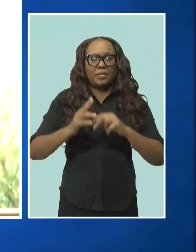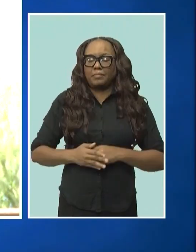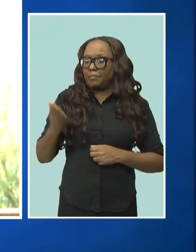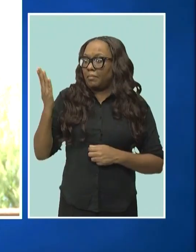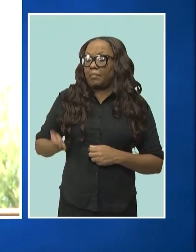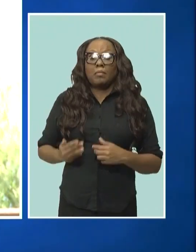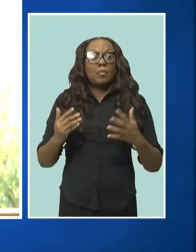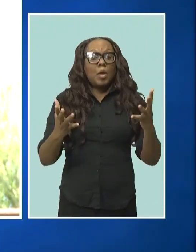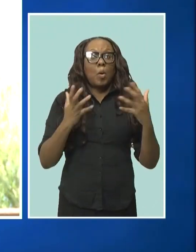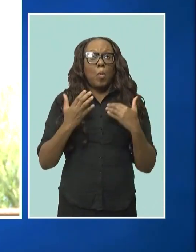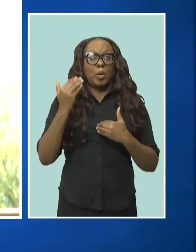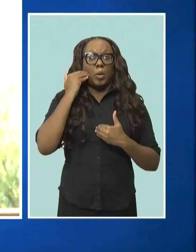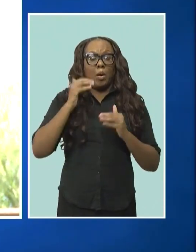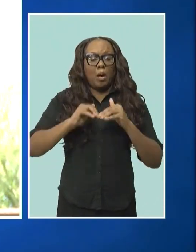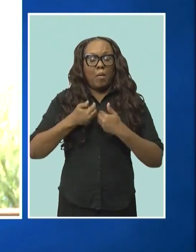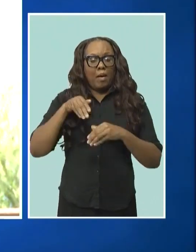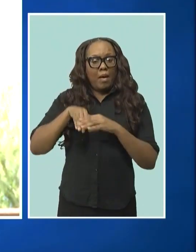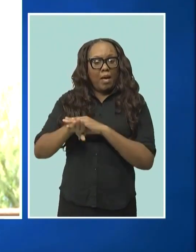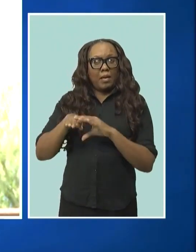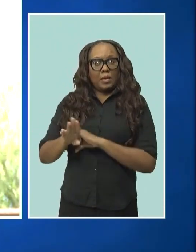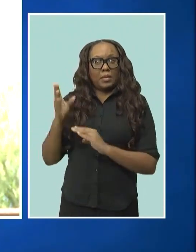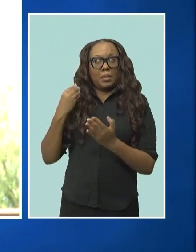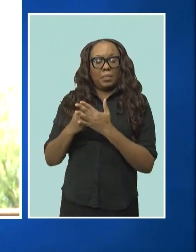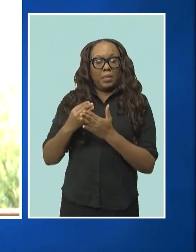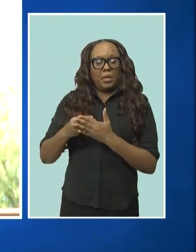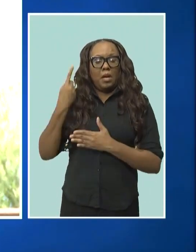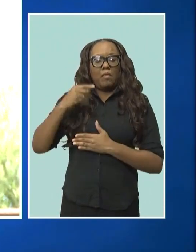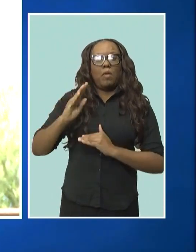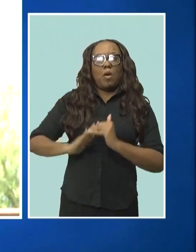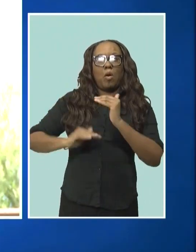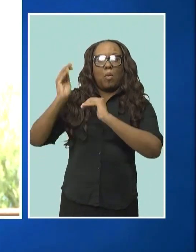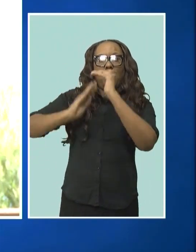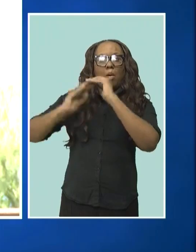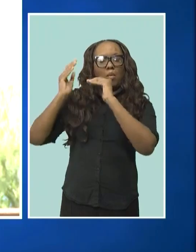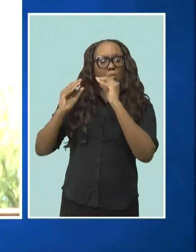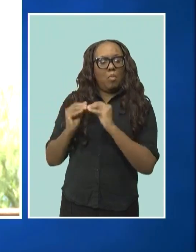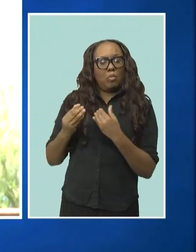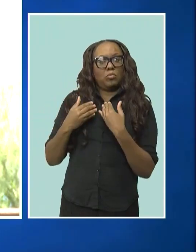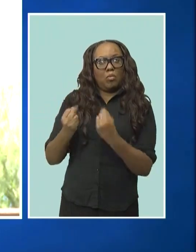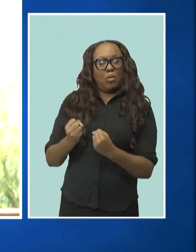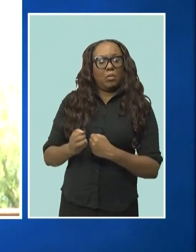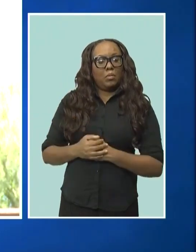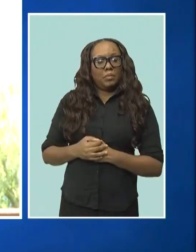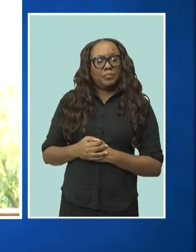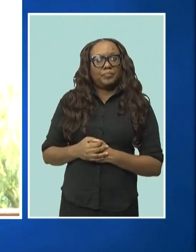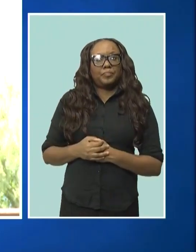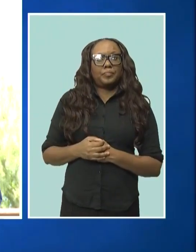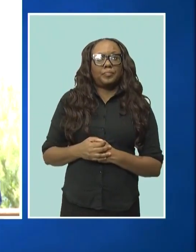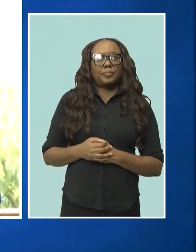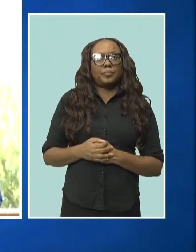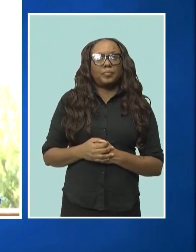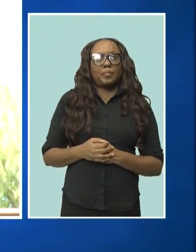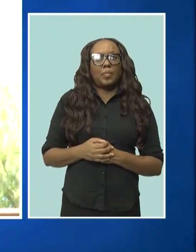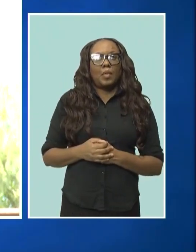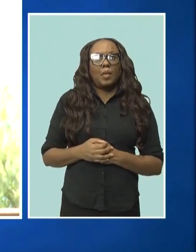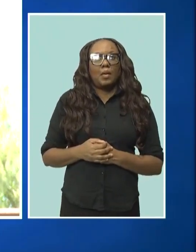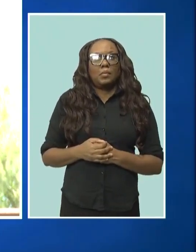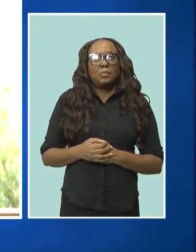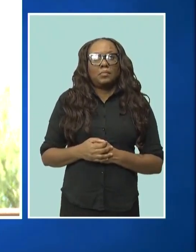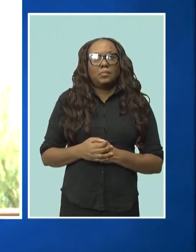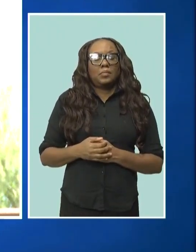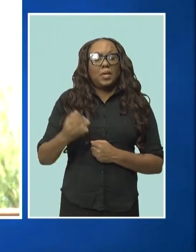access money to be able to build in a more resilient way. Because for every dollar we spend now, we